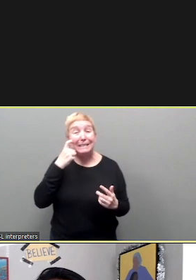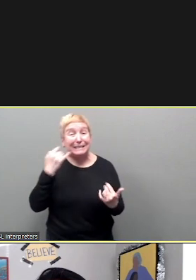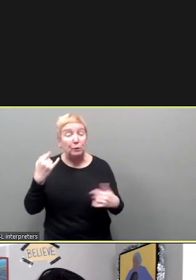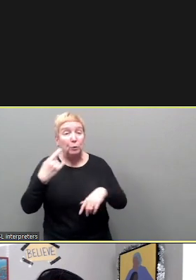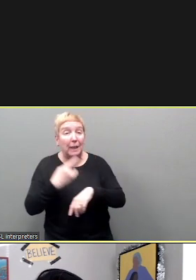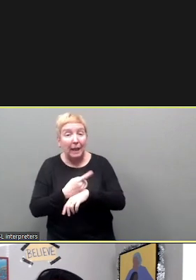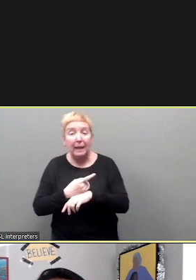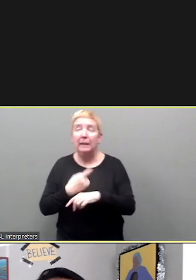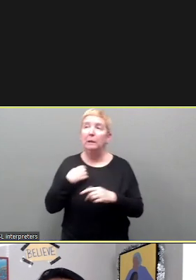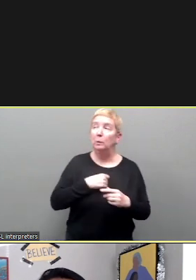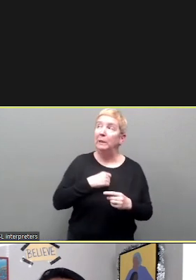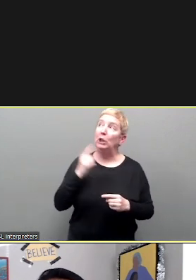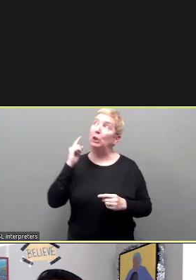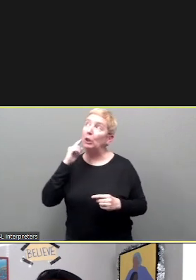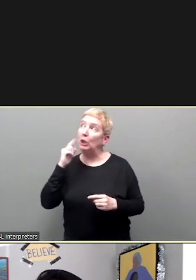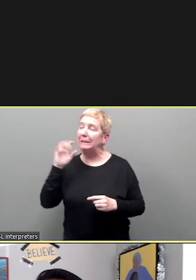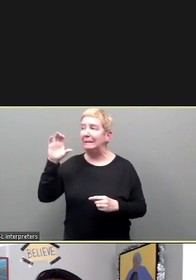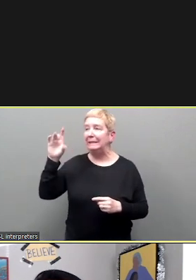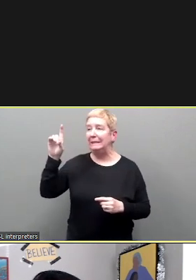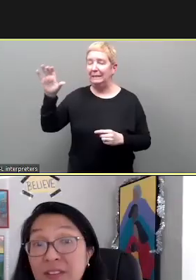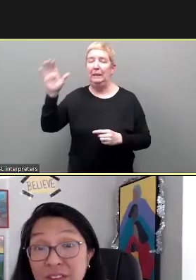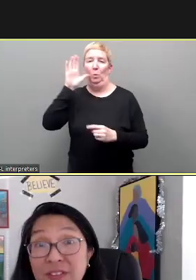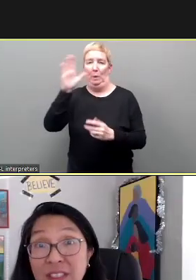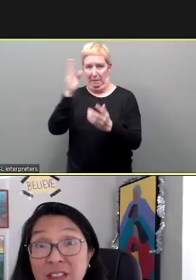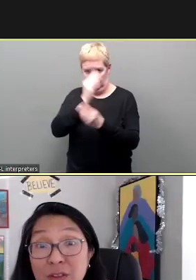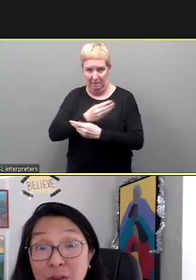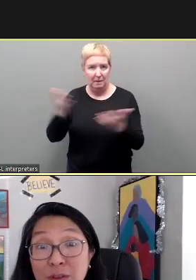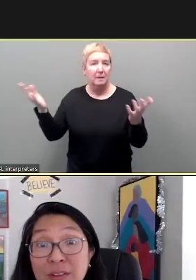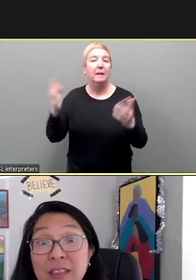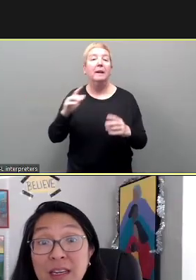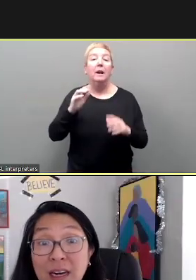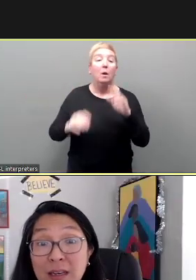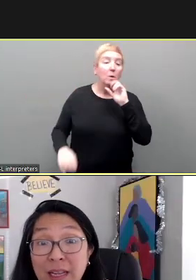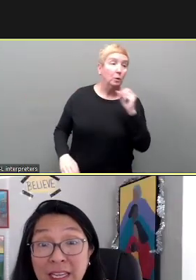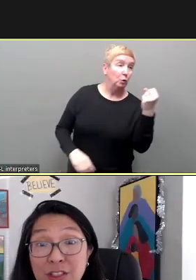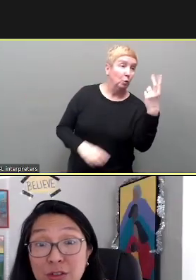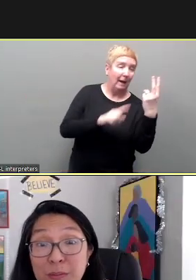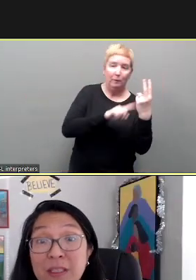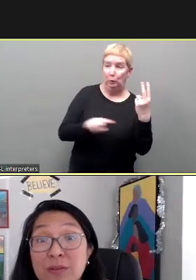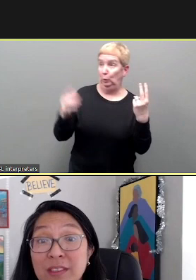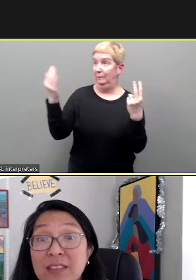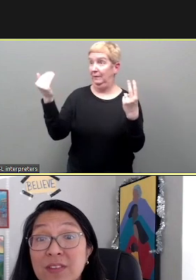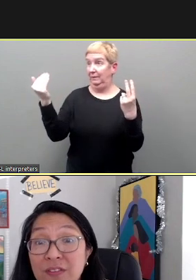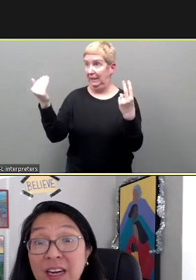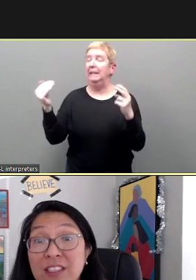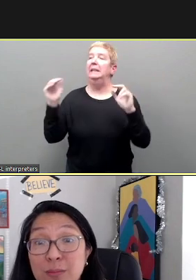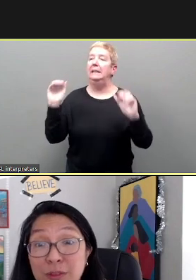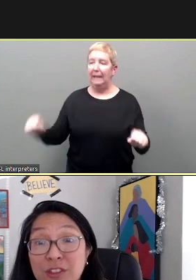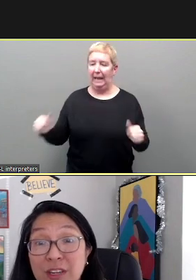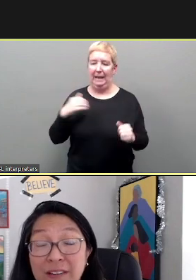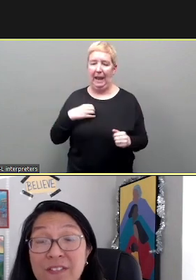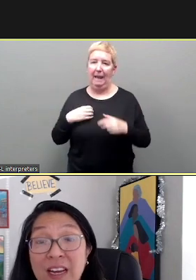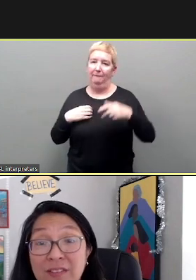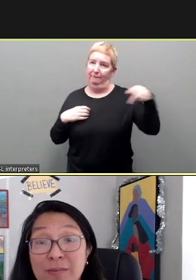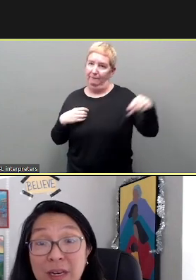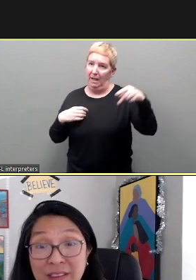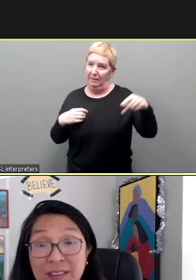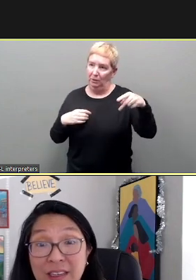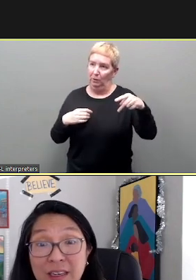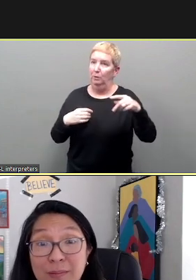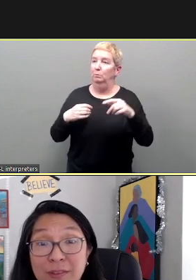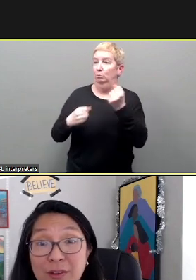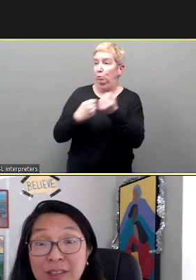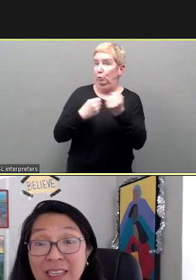on the CDC. Individuals 12 to 15-year-old age group can receive a Pfizer booster at 5